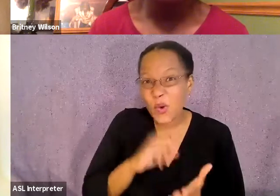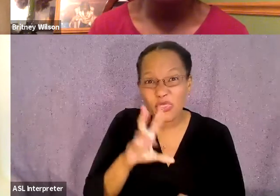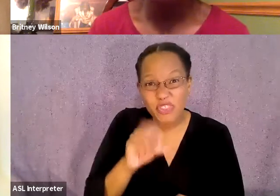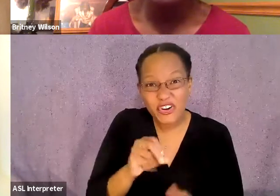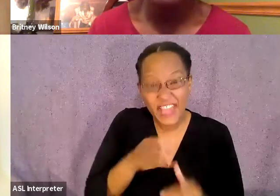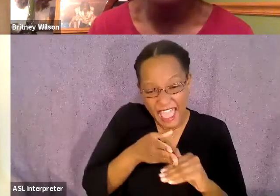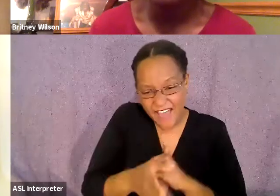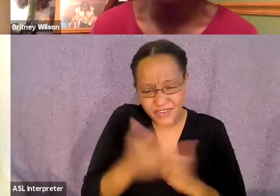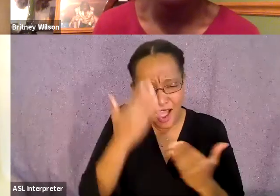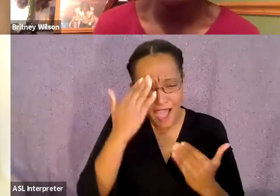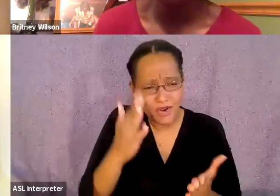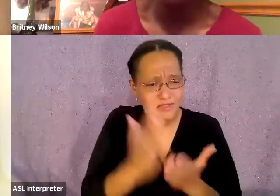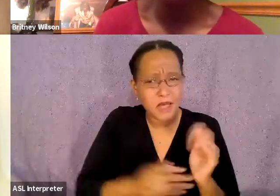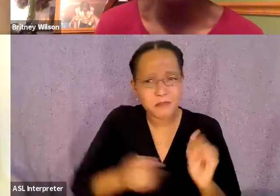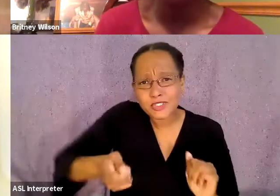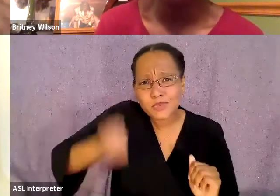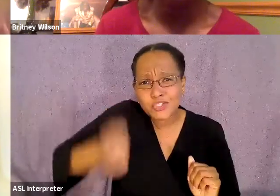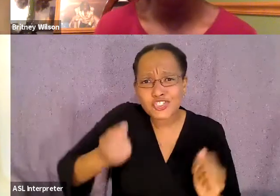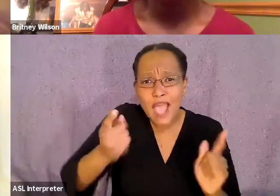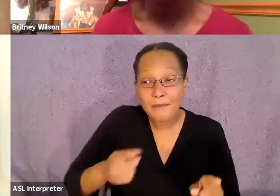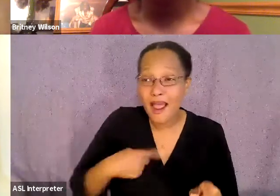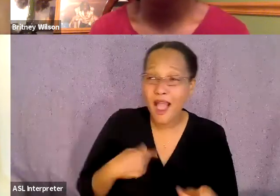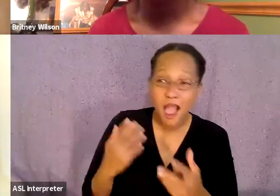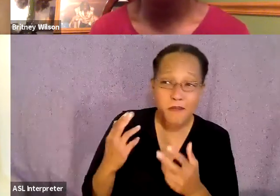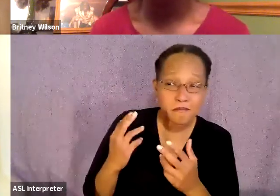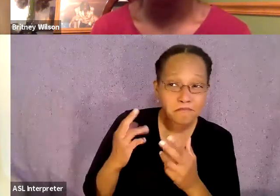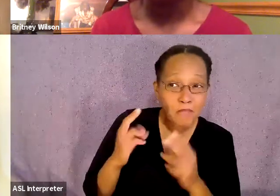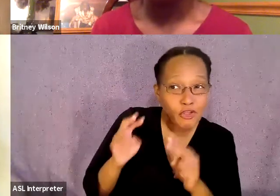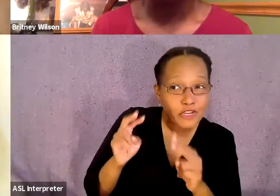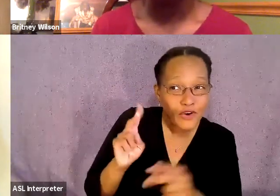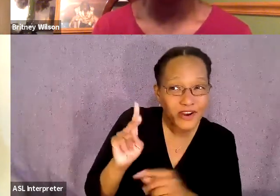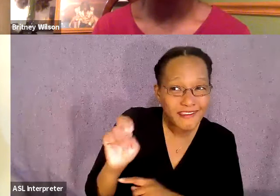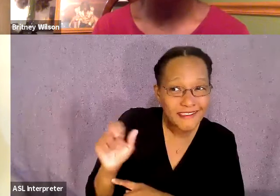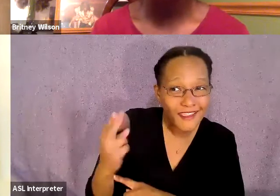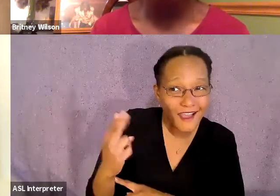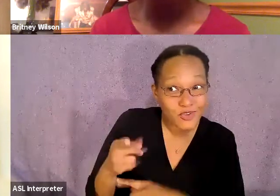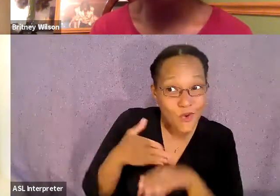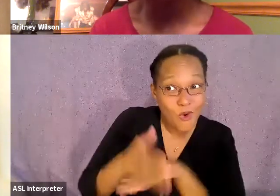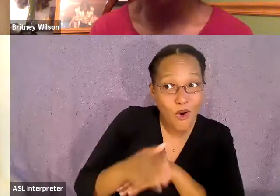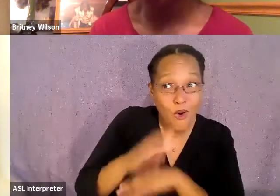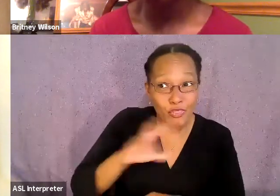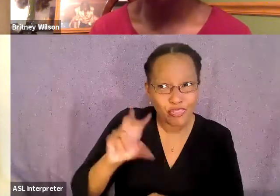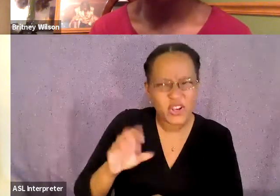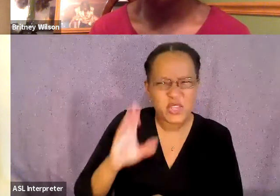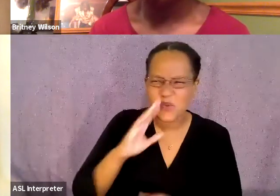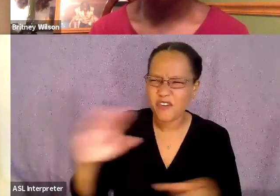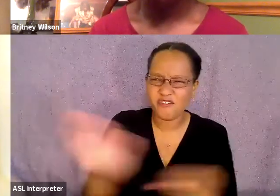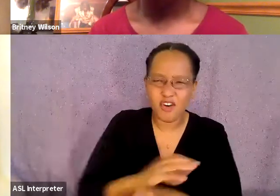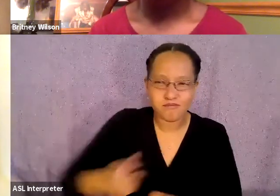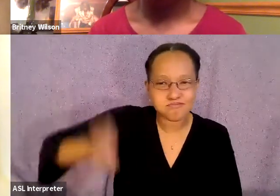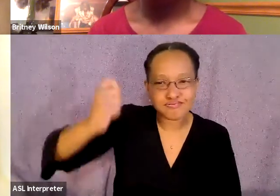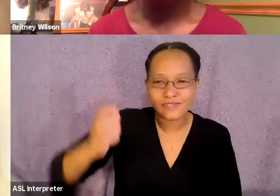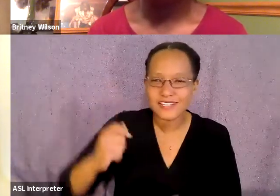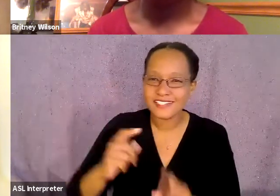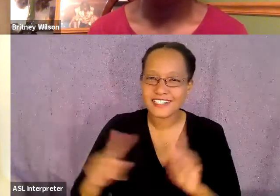but Keah, I cannot wait for that switch to come on for you, because you already getting revved up. But boy, right. It's going to be on full-fledged, and I cannot